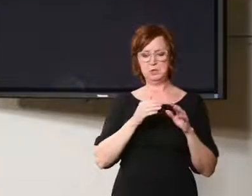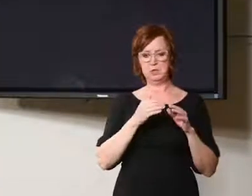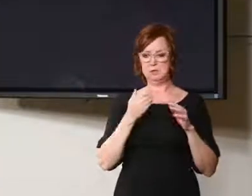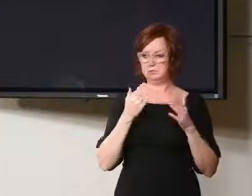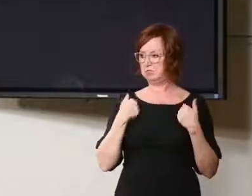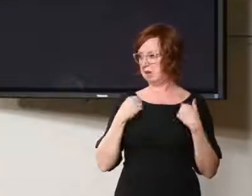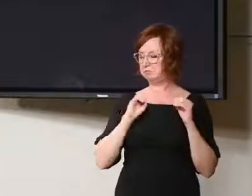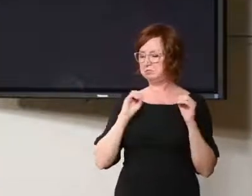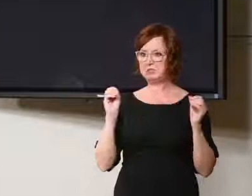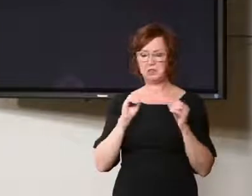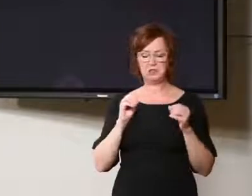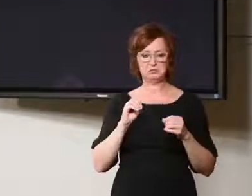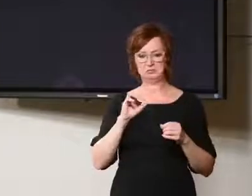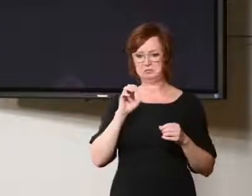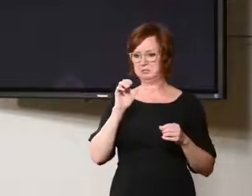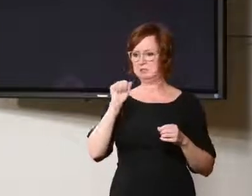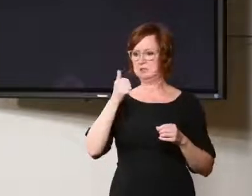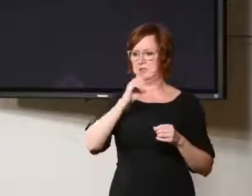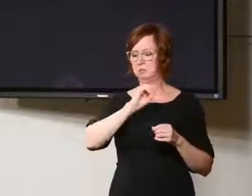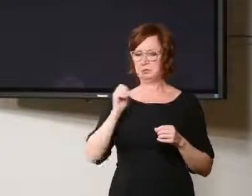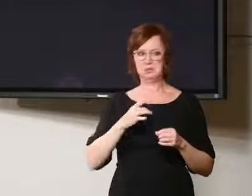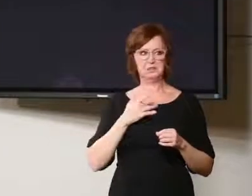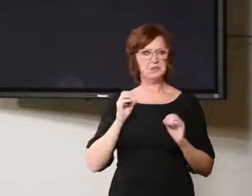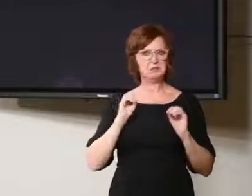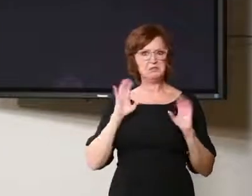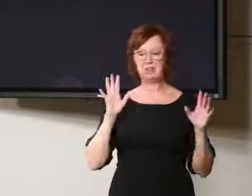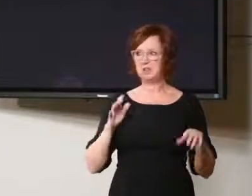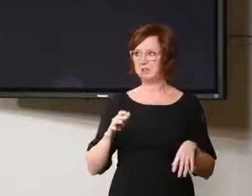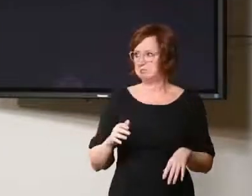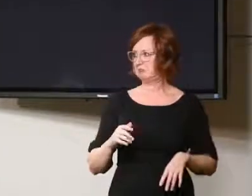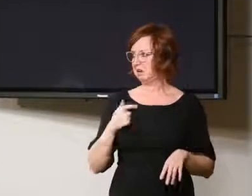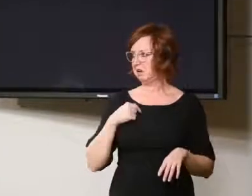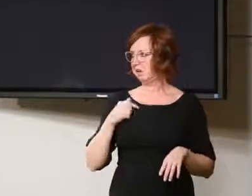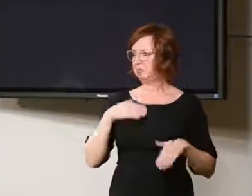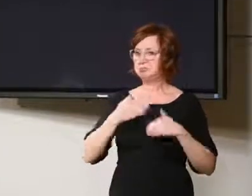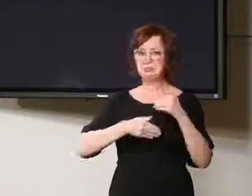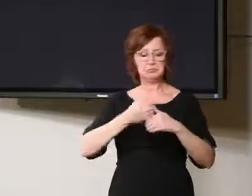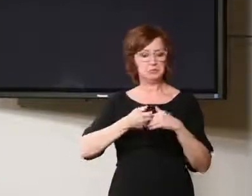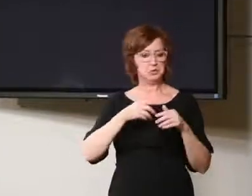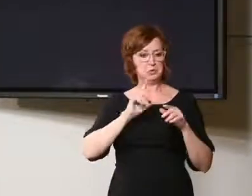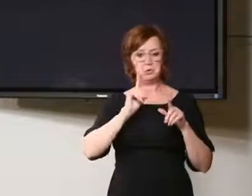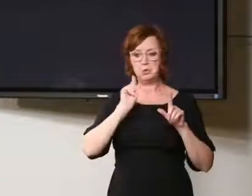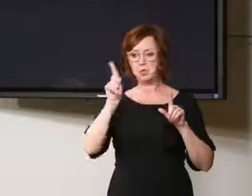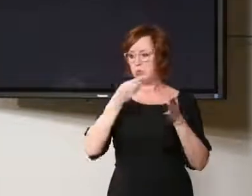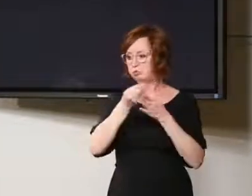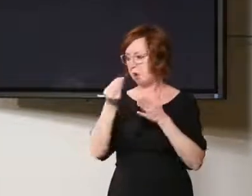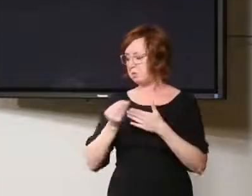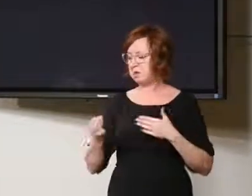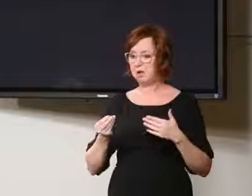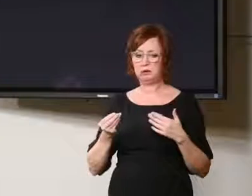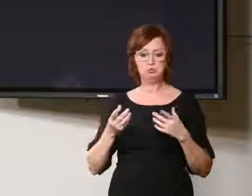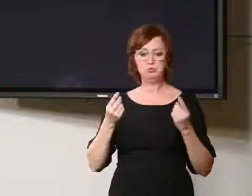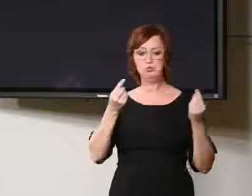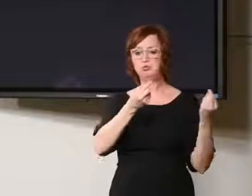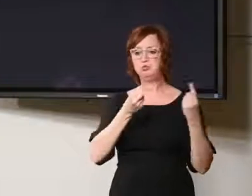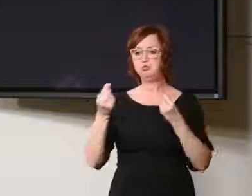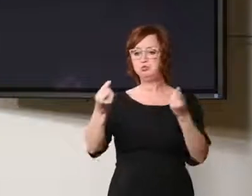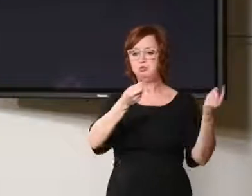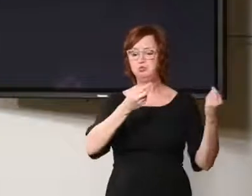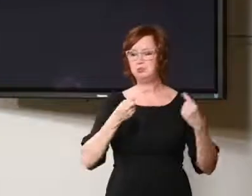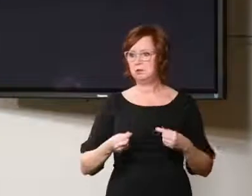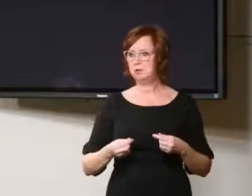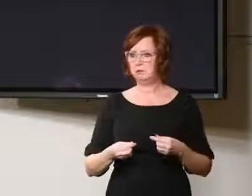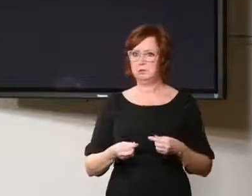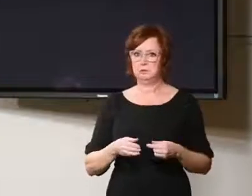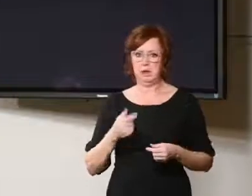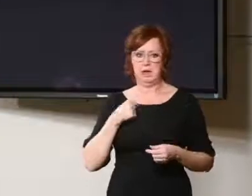symptoms that are so mild that you may not think twice of going out and about. And that's why physical distancing is